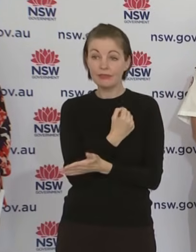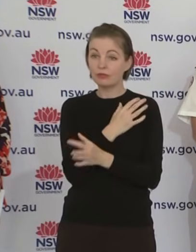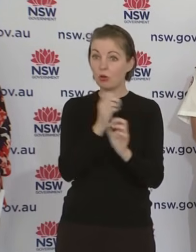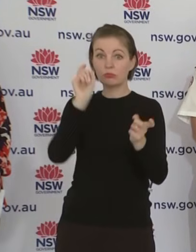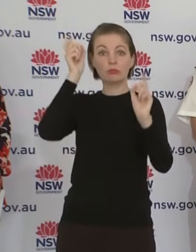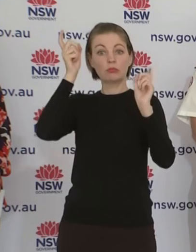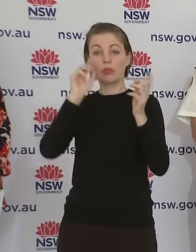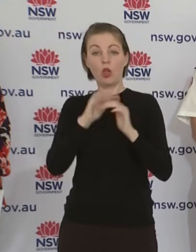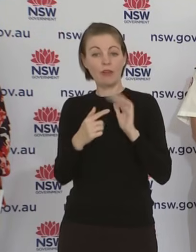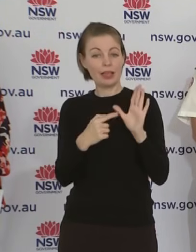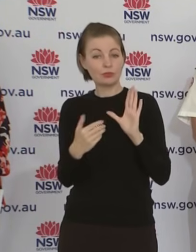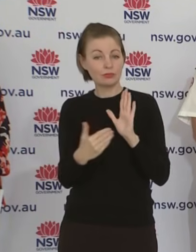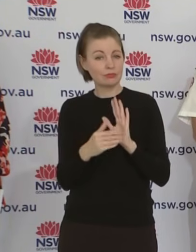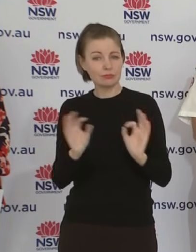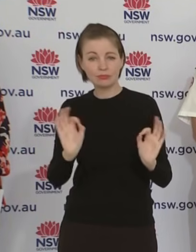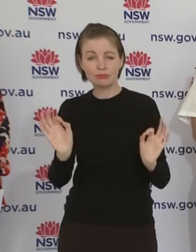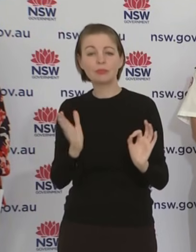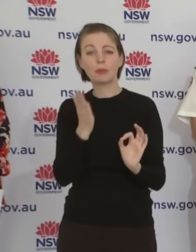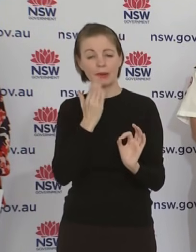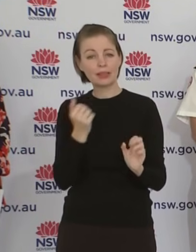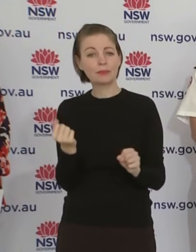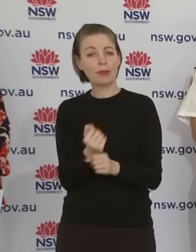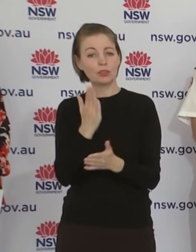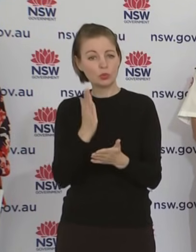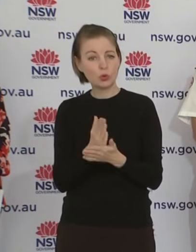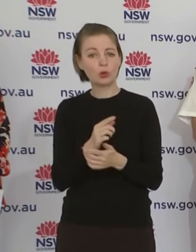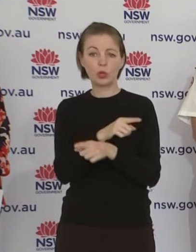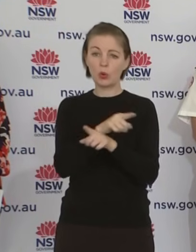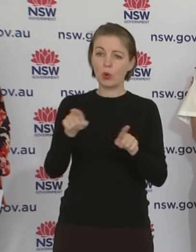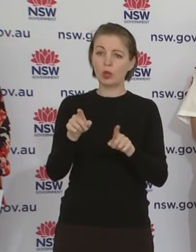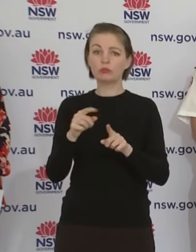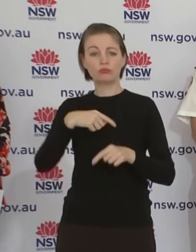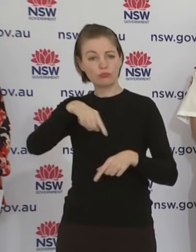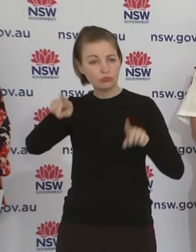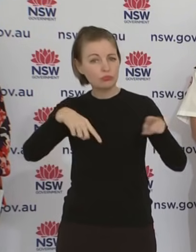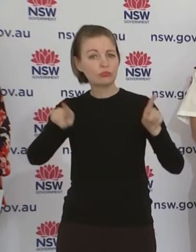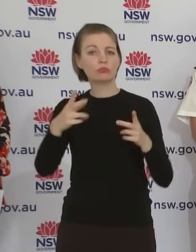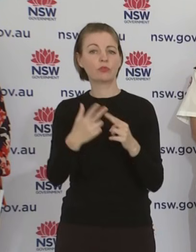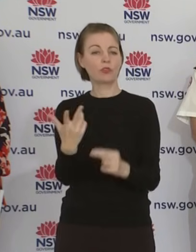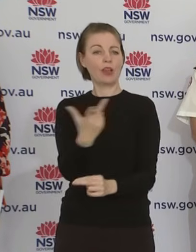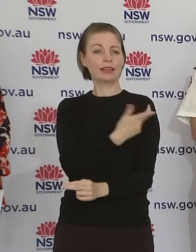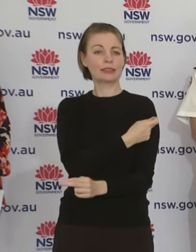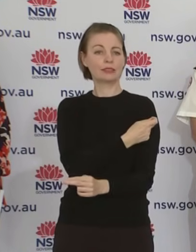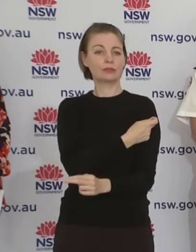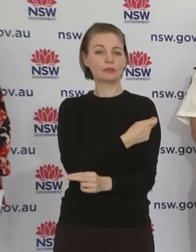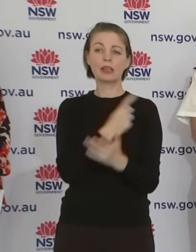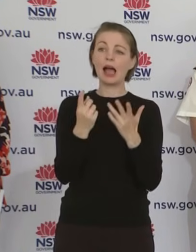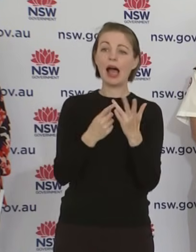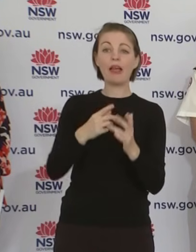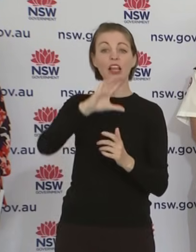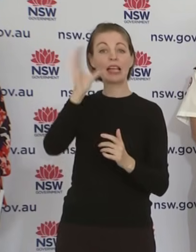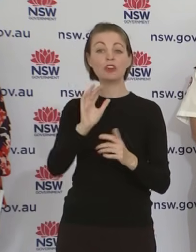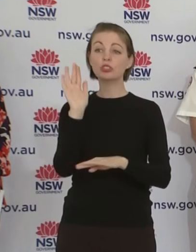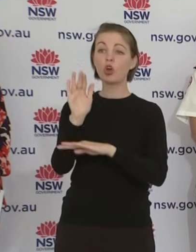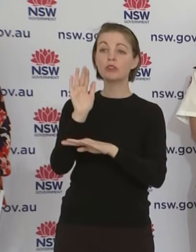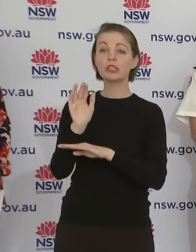vaccinated. So we just want to make sure that people come forward as quickly as possible. We've seen in other places around the world things start